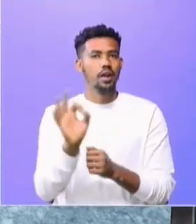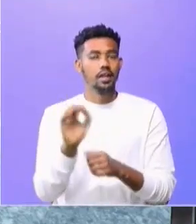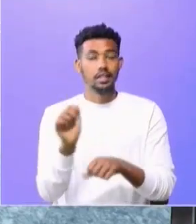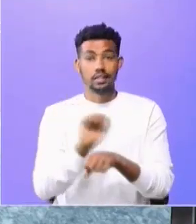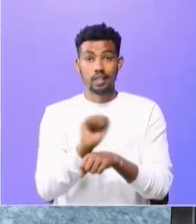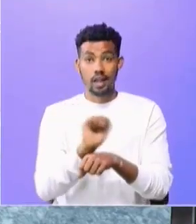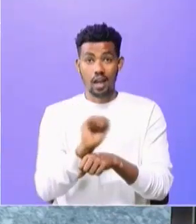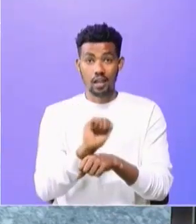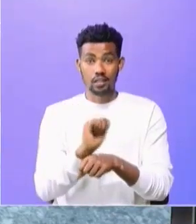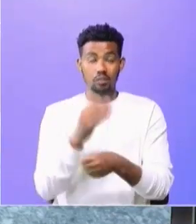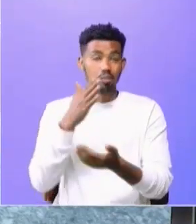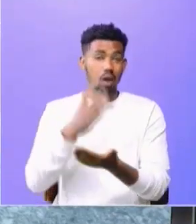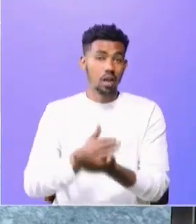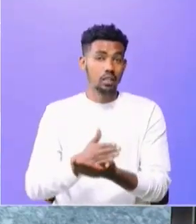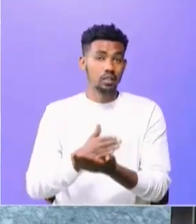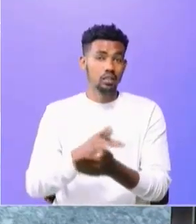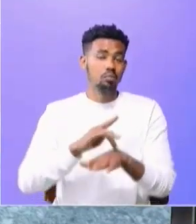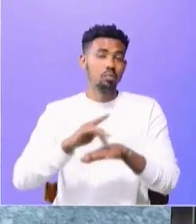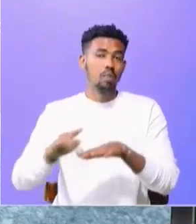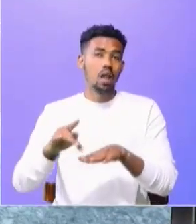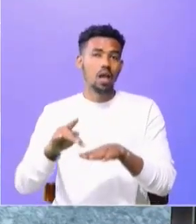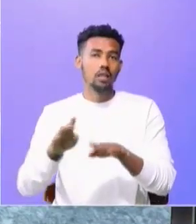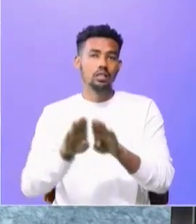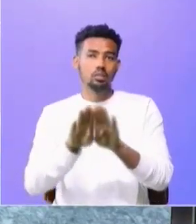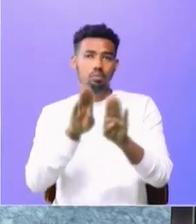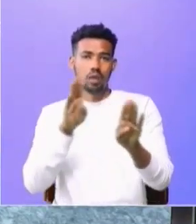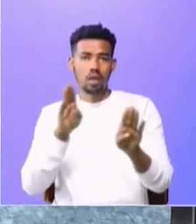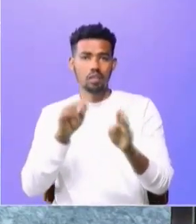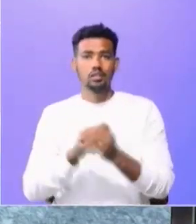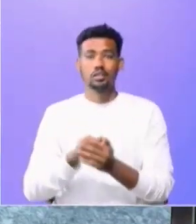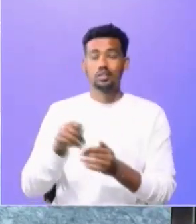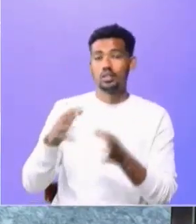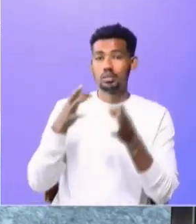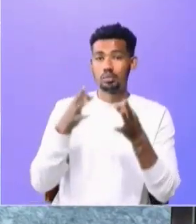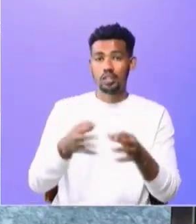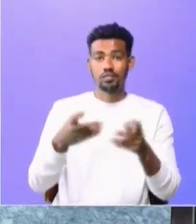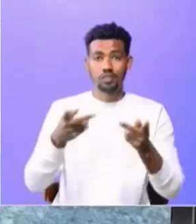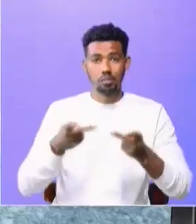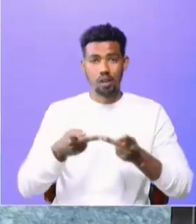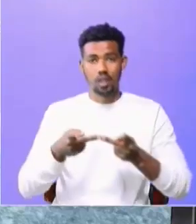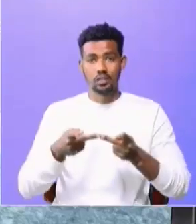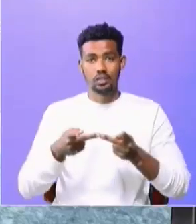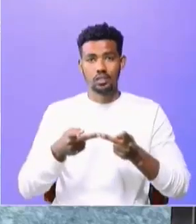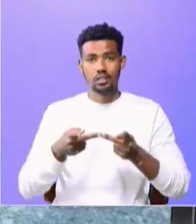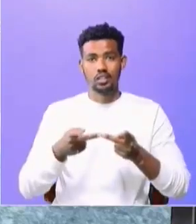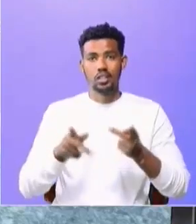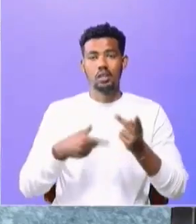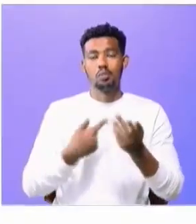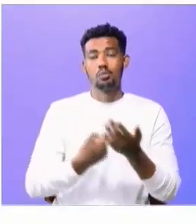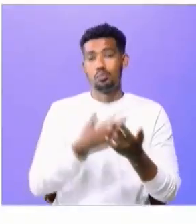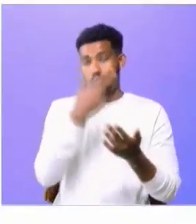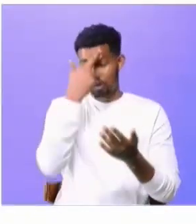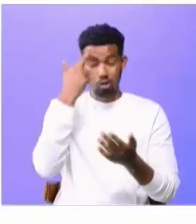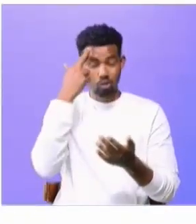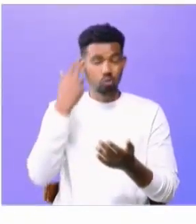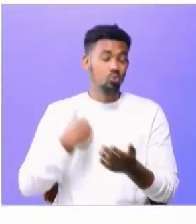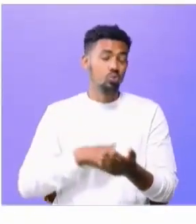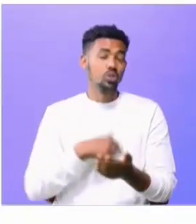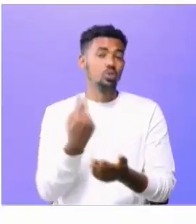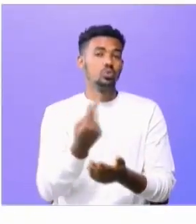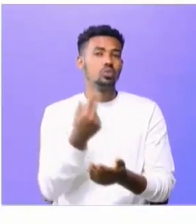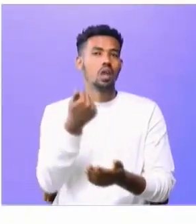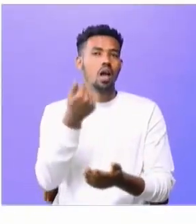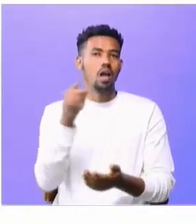is parked blank the gate. Here is a specific place, gate, so let us use